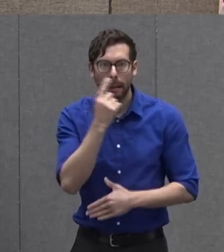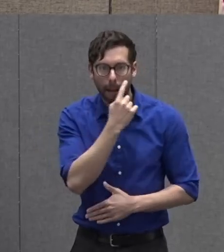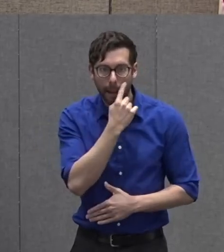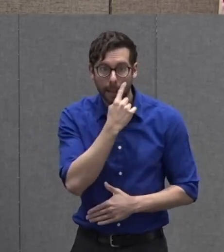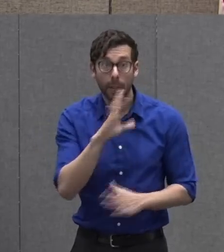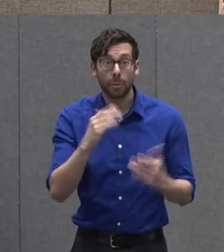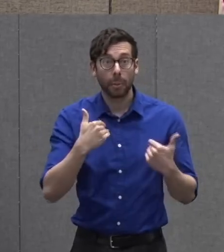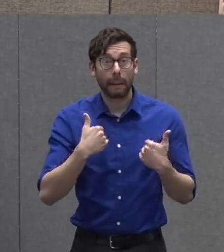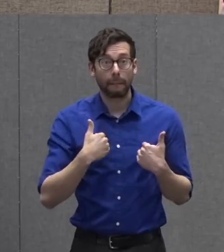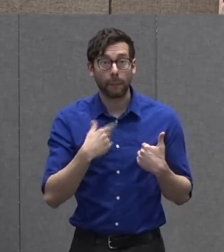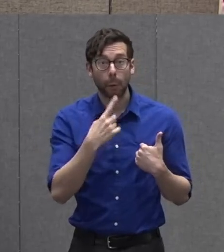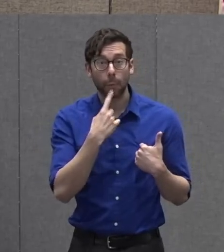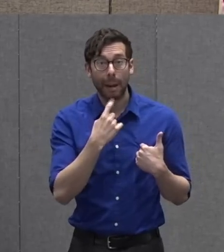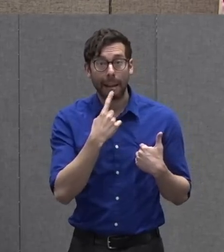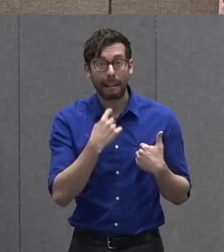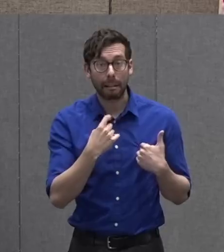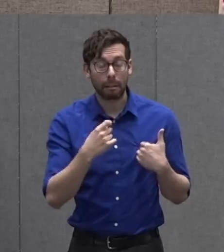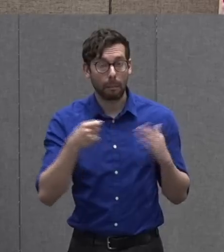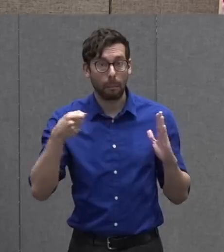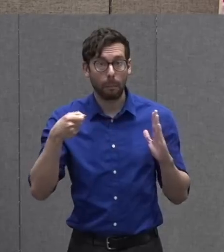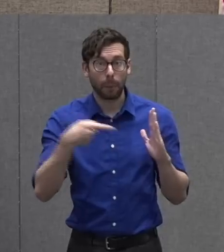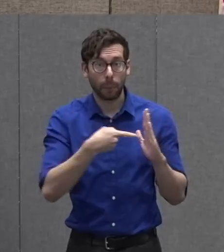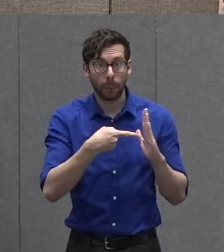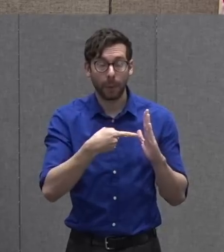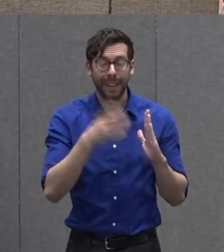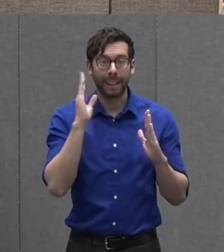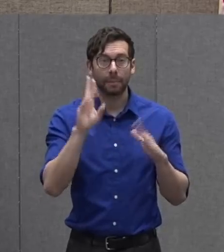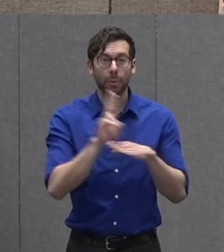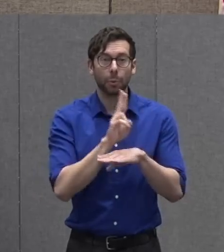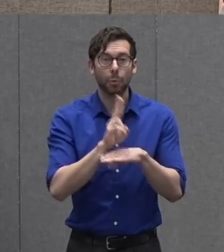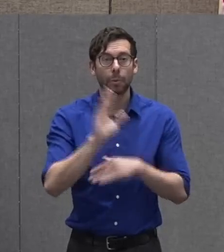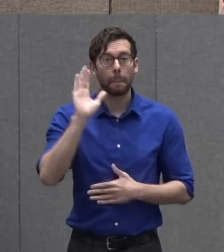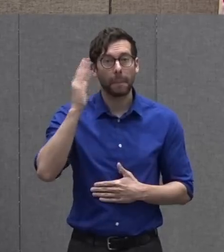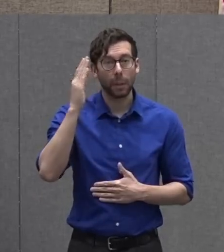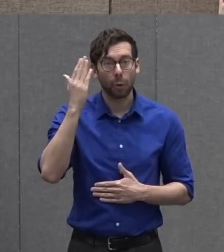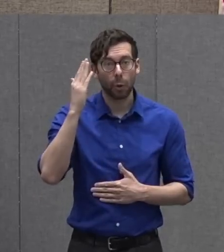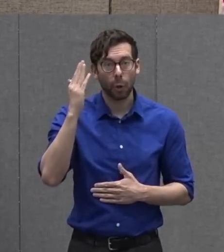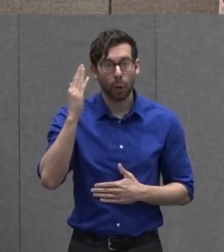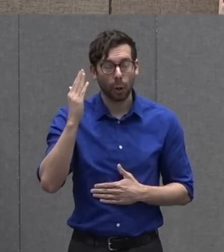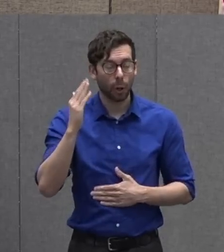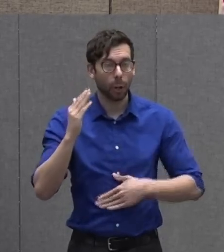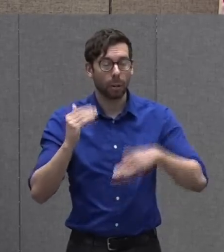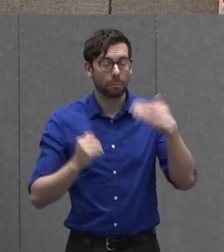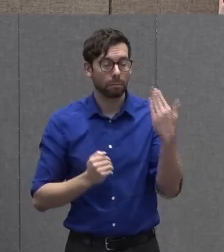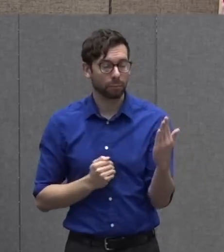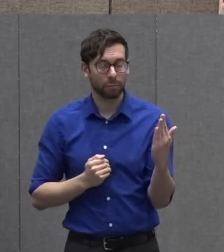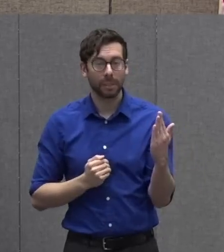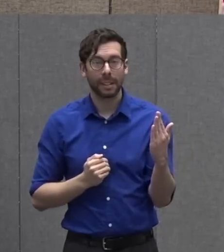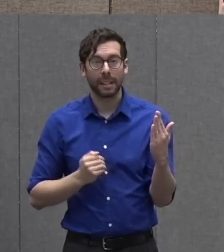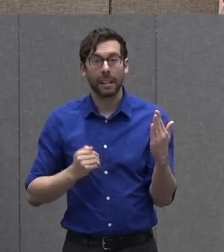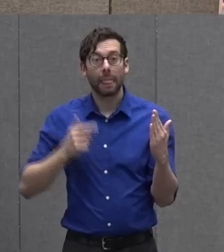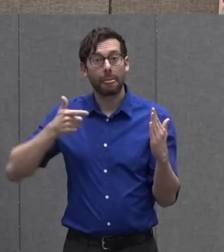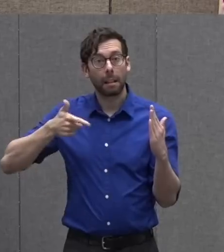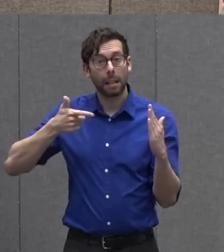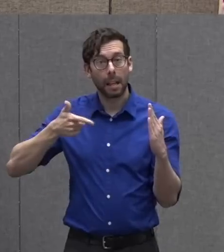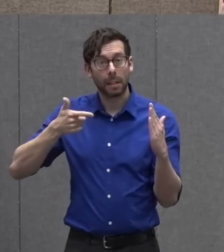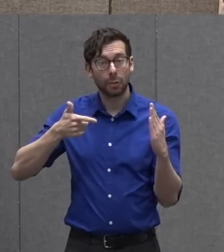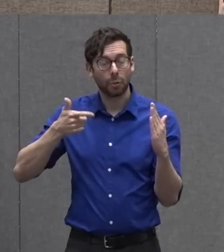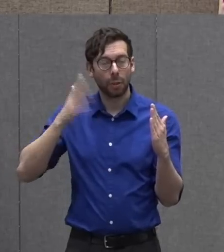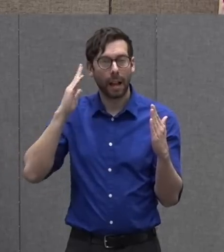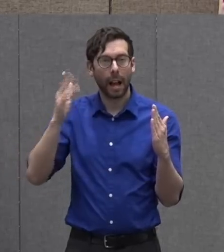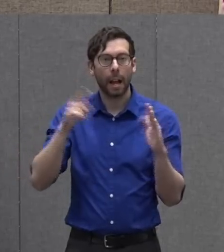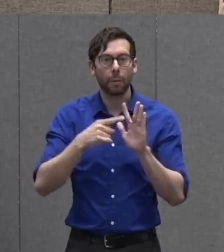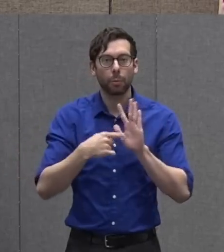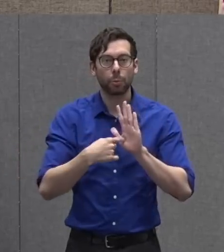mirror here, and I'm going to point my laser at the mirror to show you how it bounces